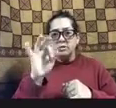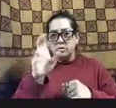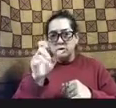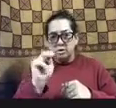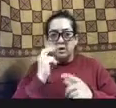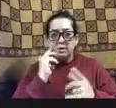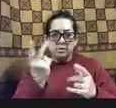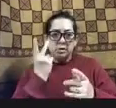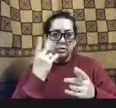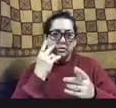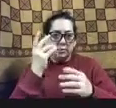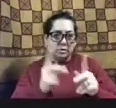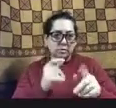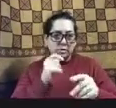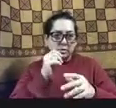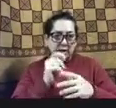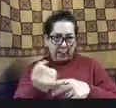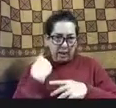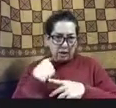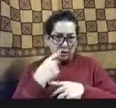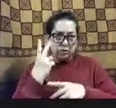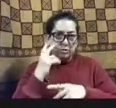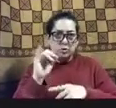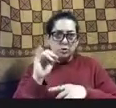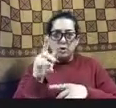saw us in person last year in Sedona. Good to see you.